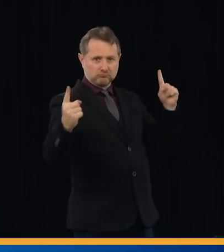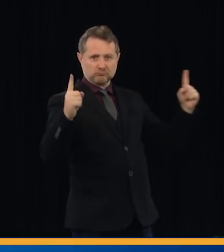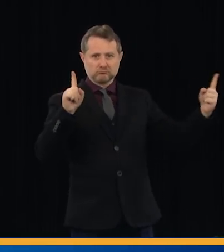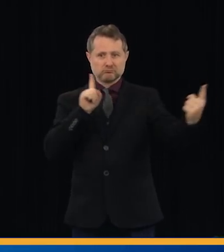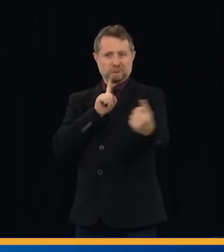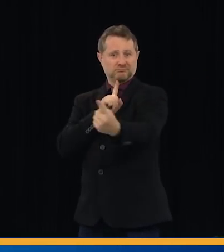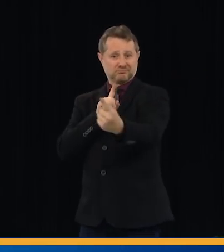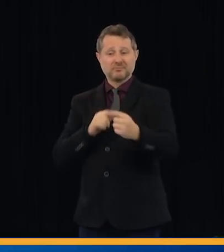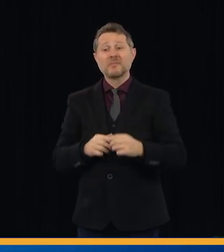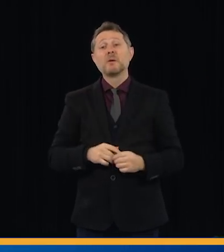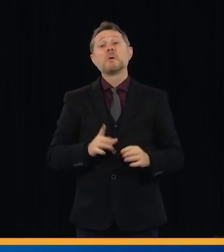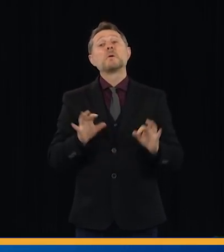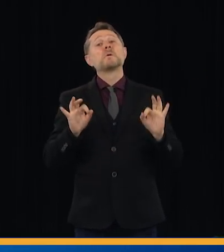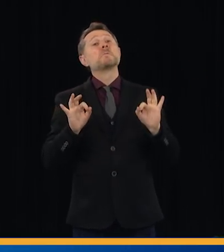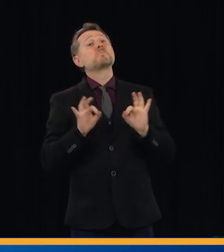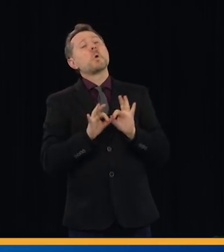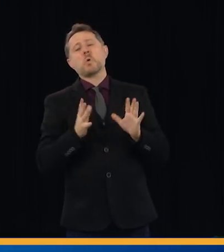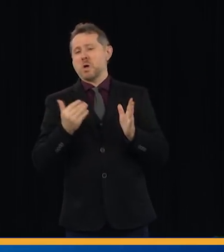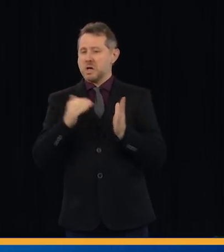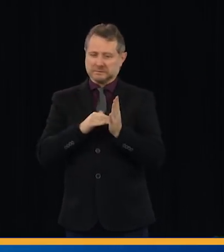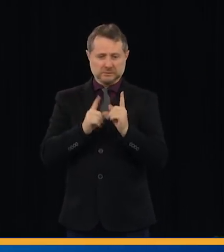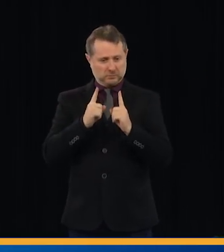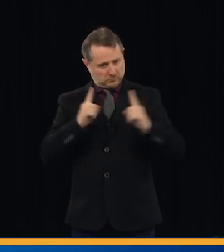distancing is important. And don't get complacent.